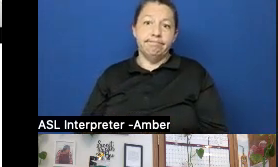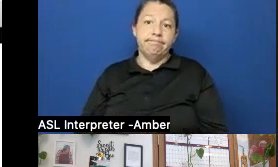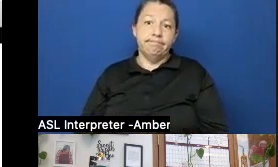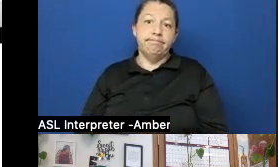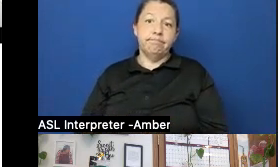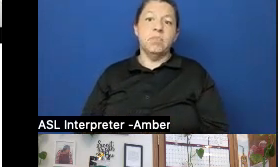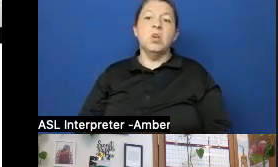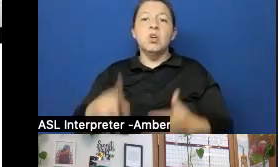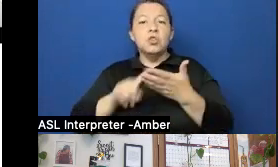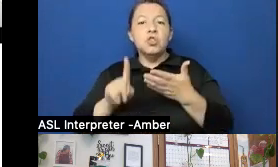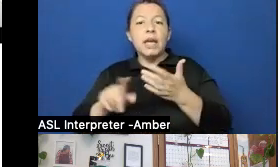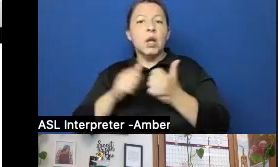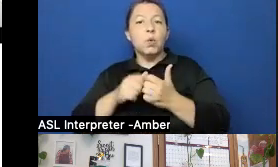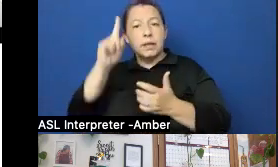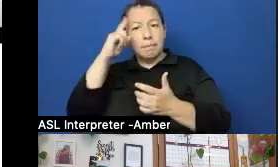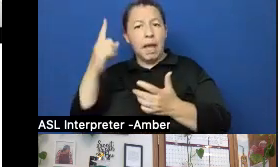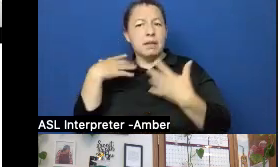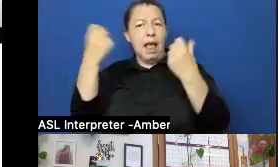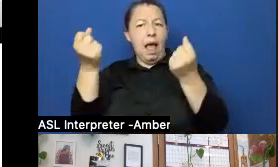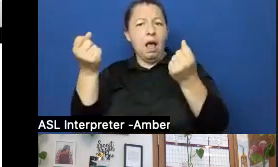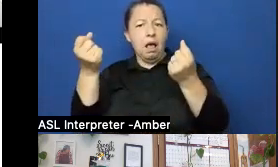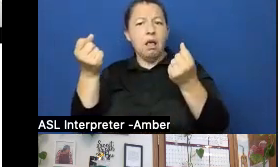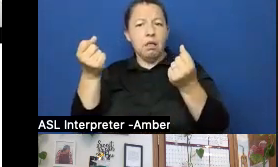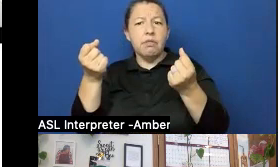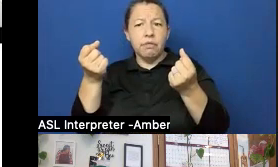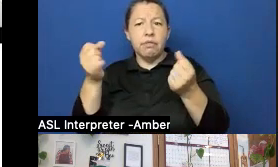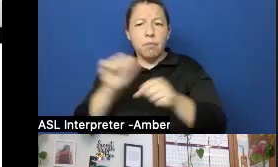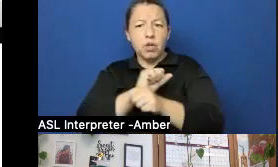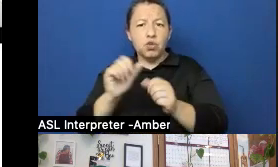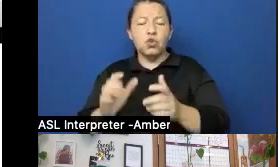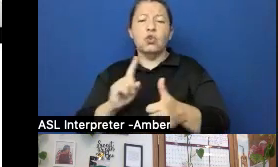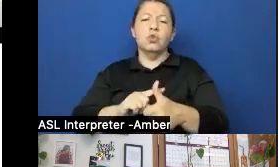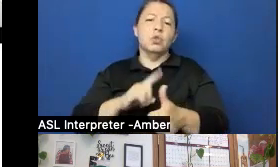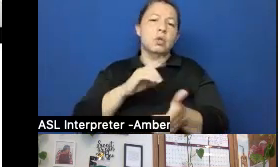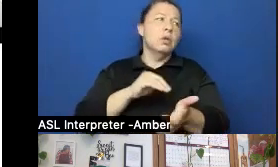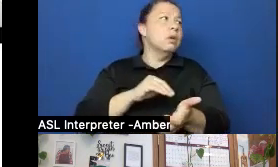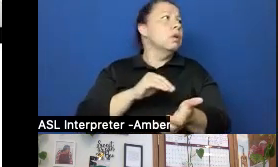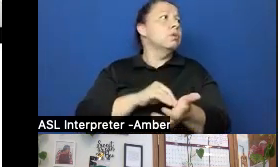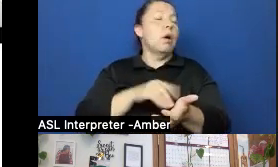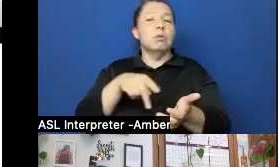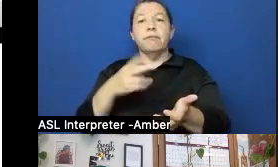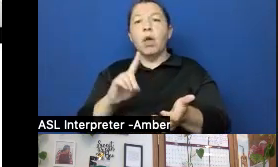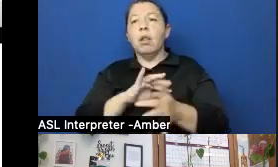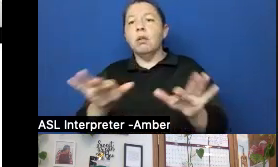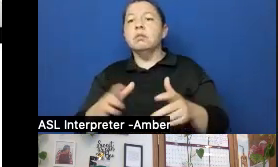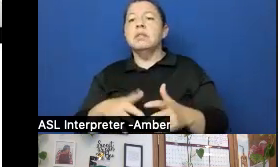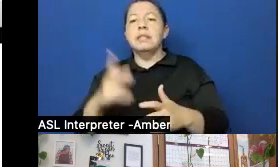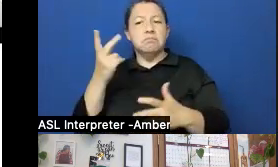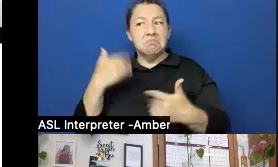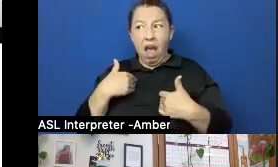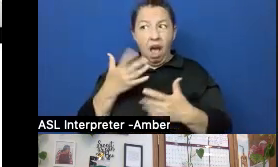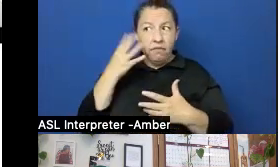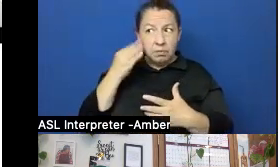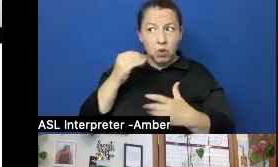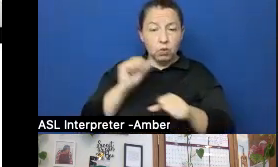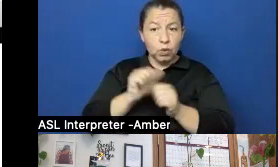Checking in with mental health practitioners to see if they have any experience working with LGBTQ